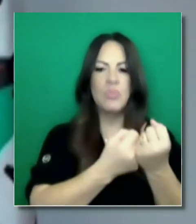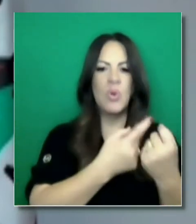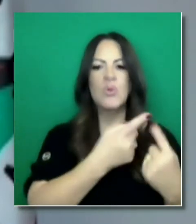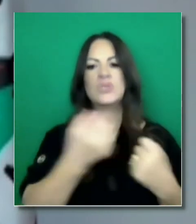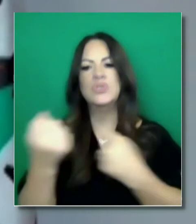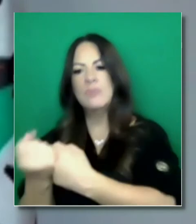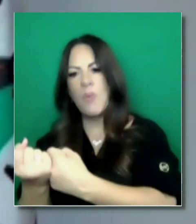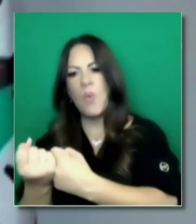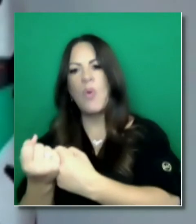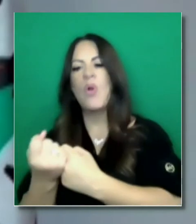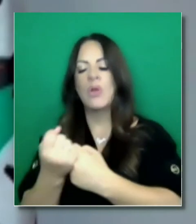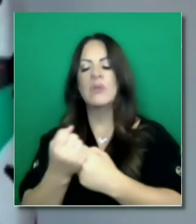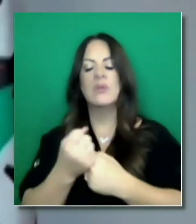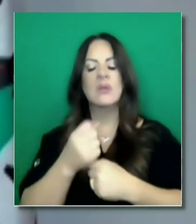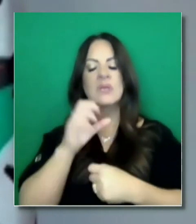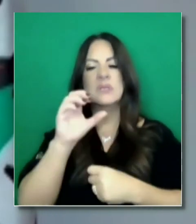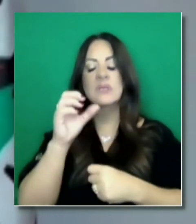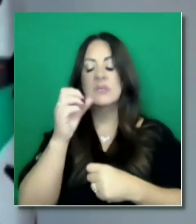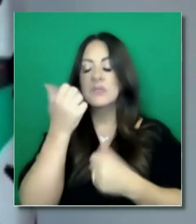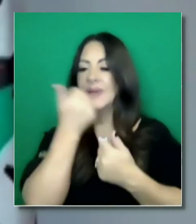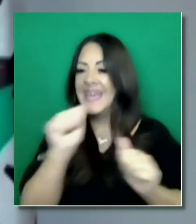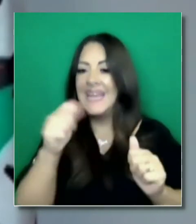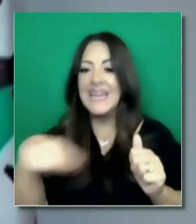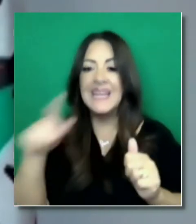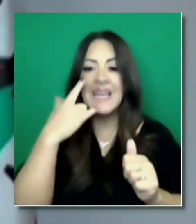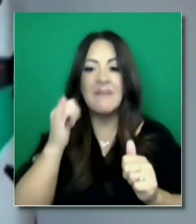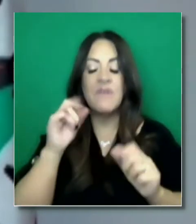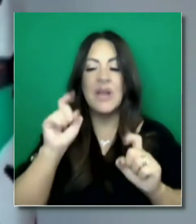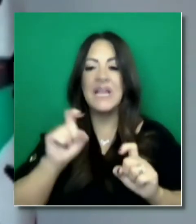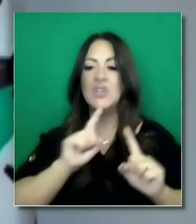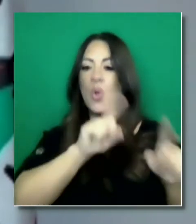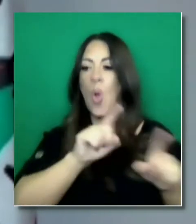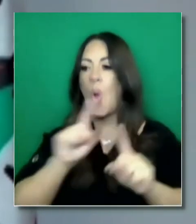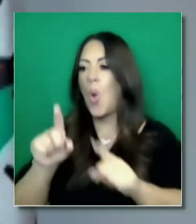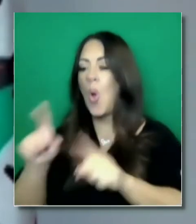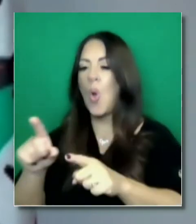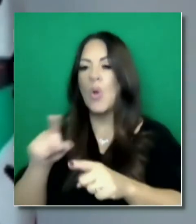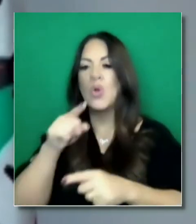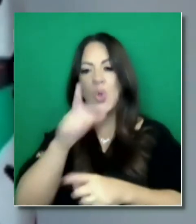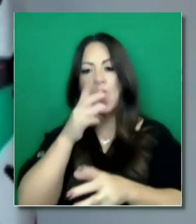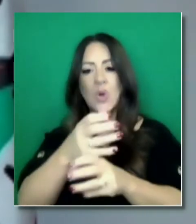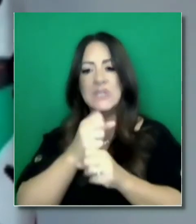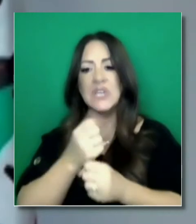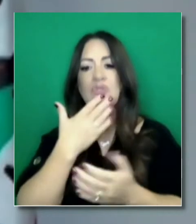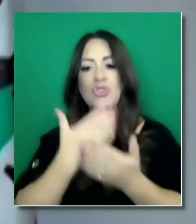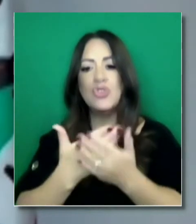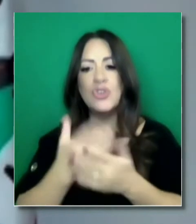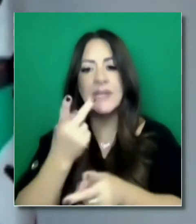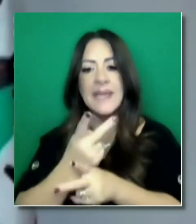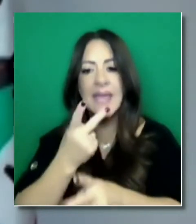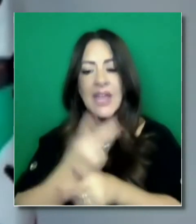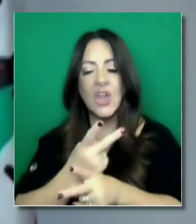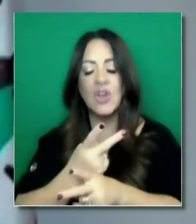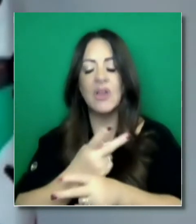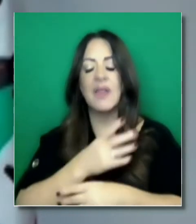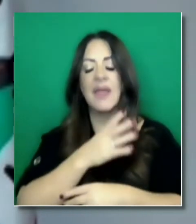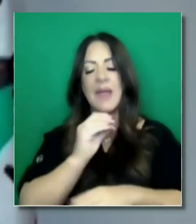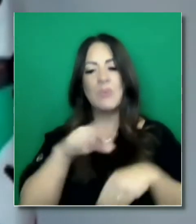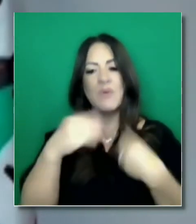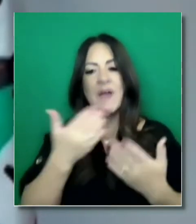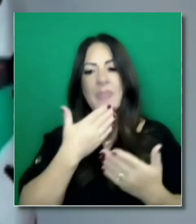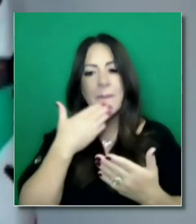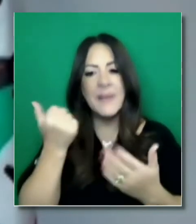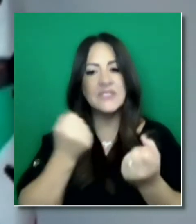get high quality care from staff that is, as supported as they can be anywhere